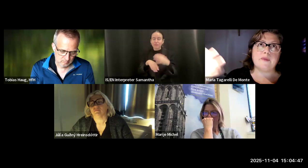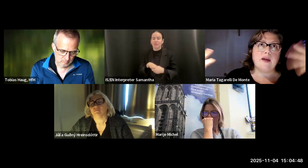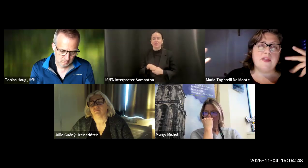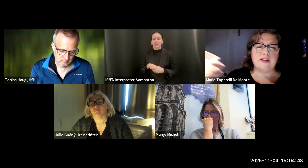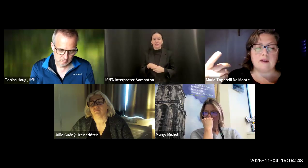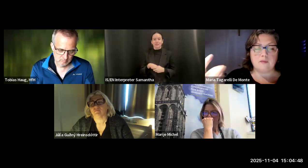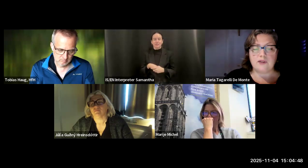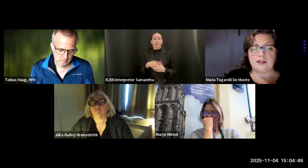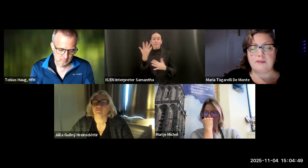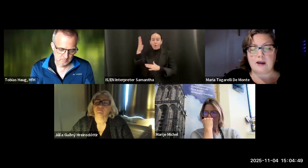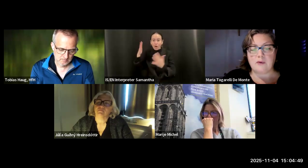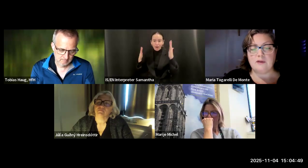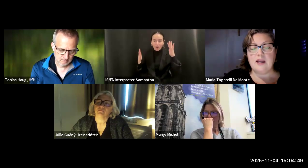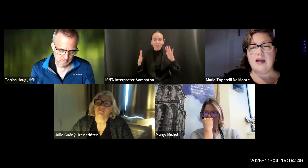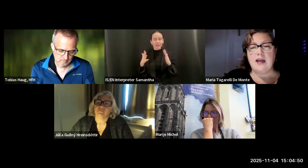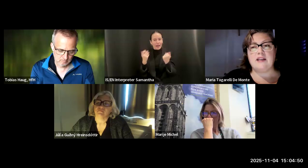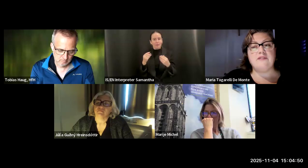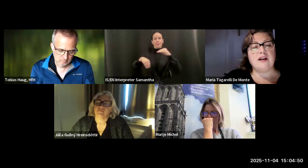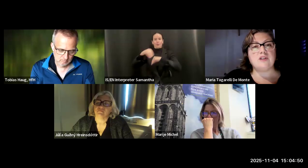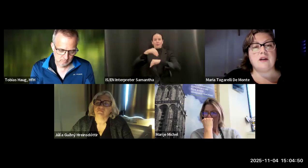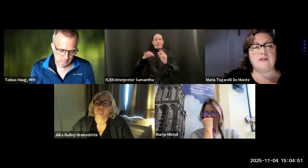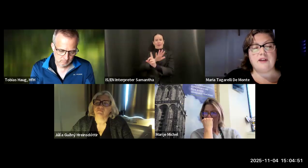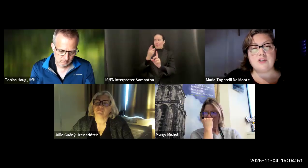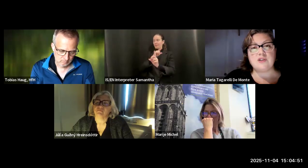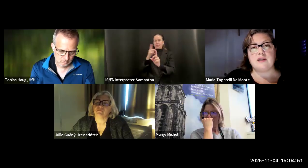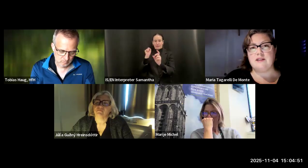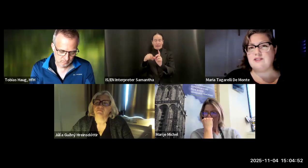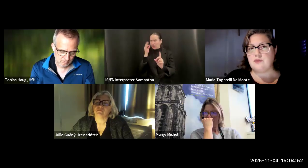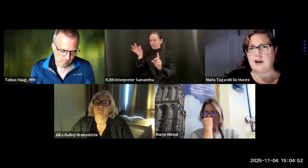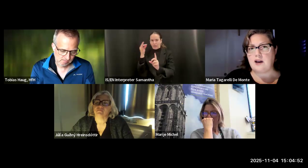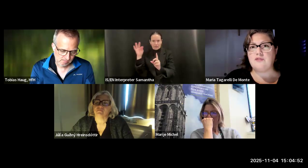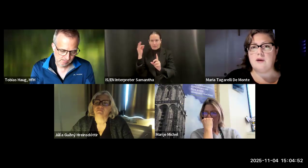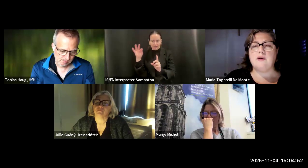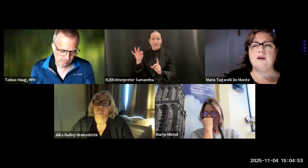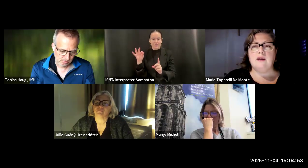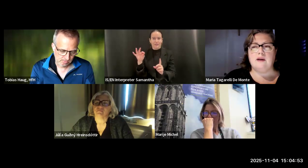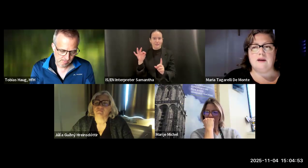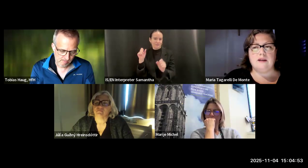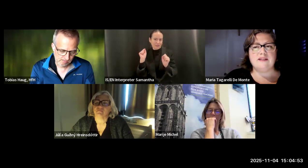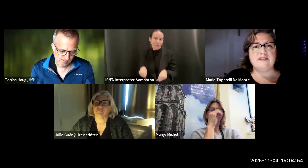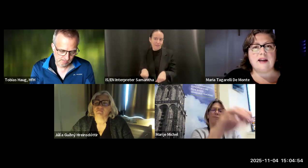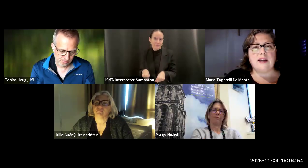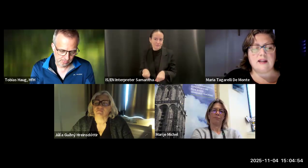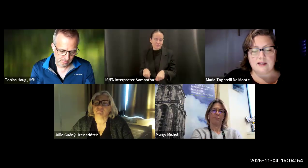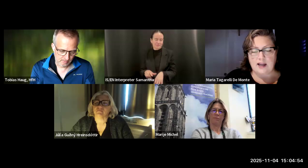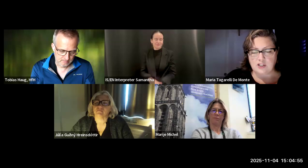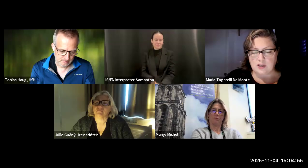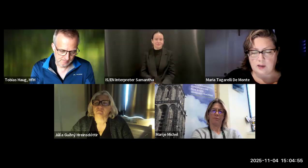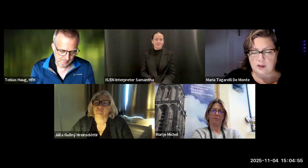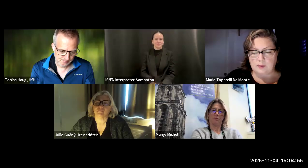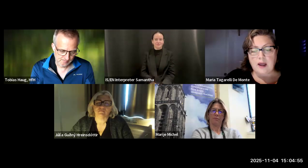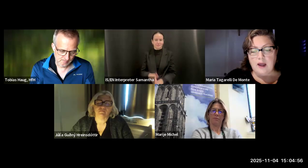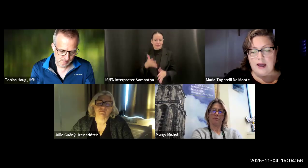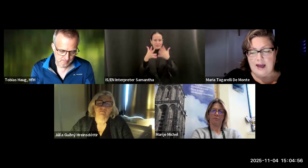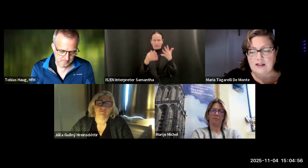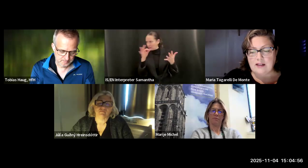where things are moving in the background and can eventually distract from the signing and the